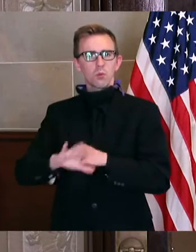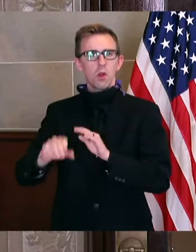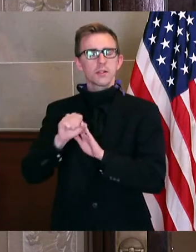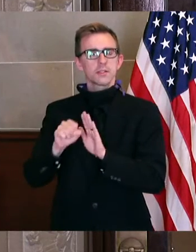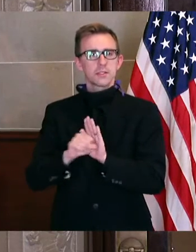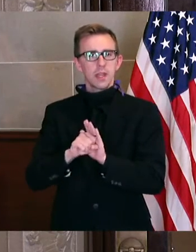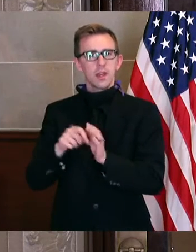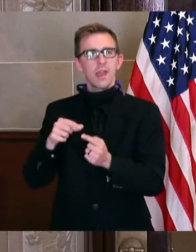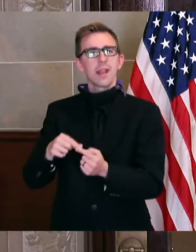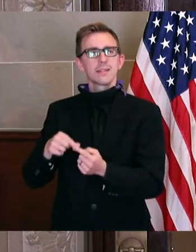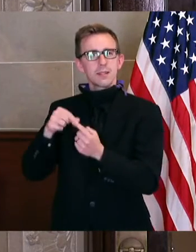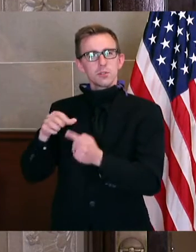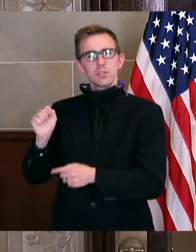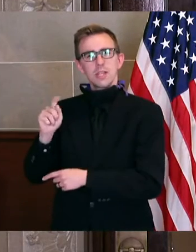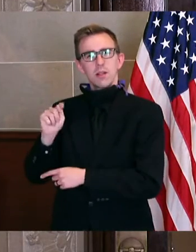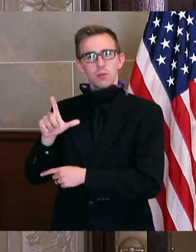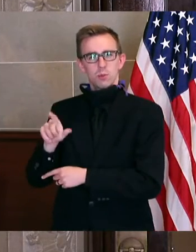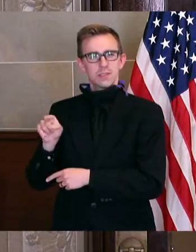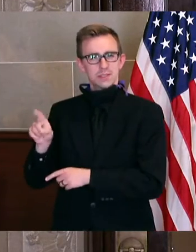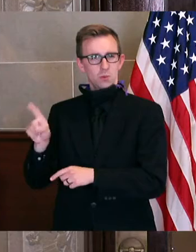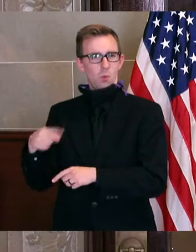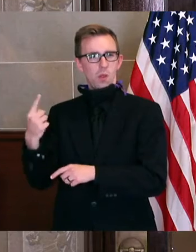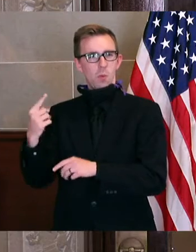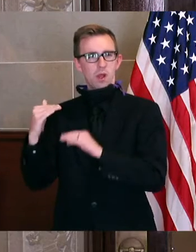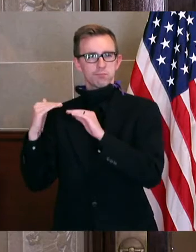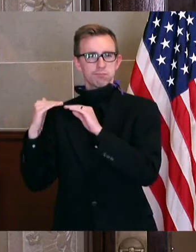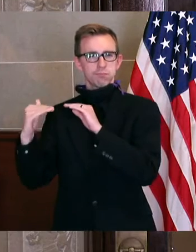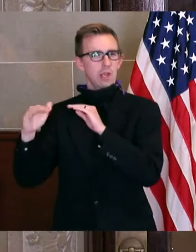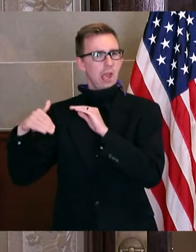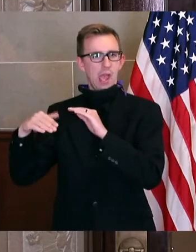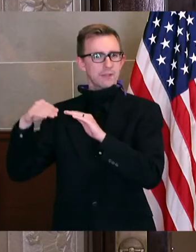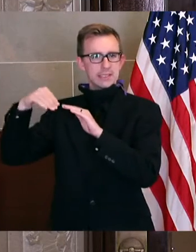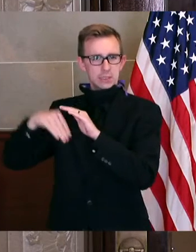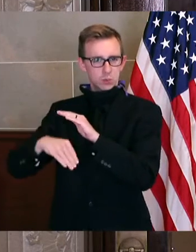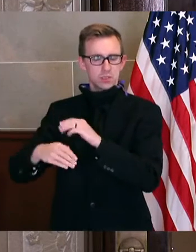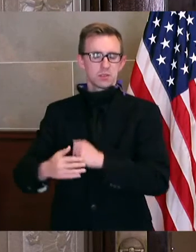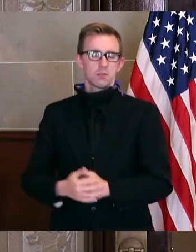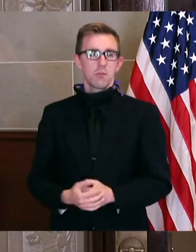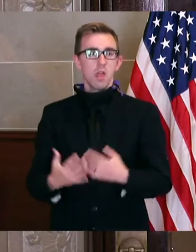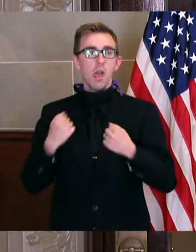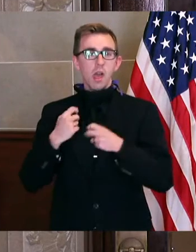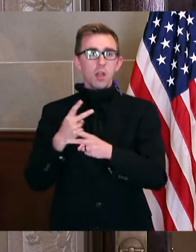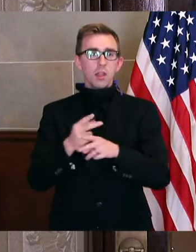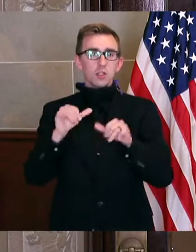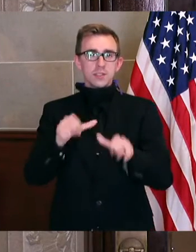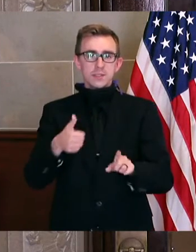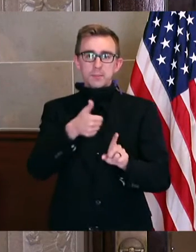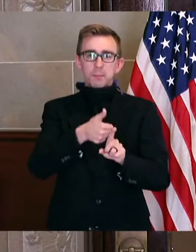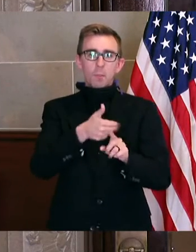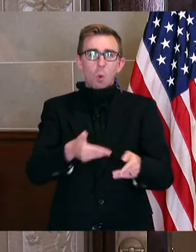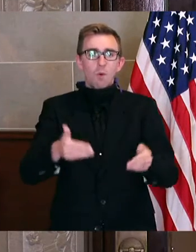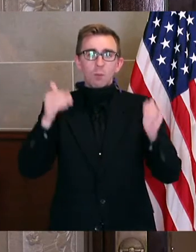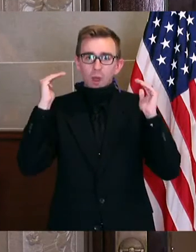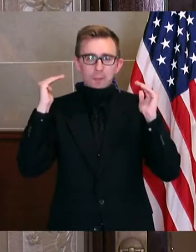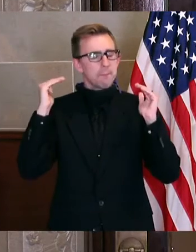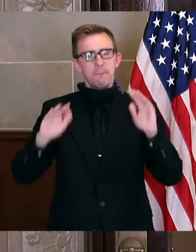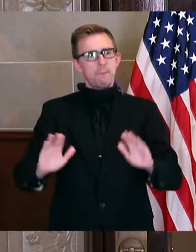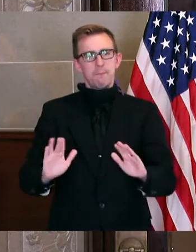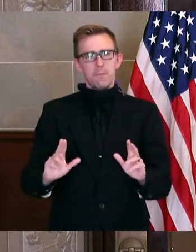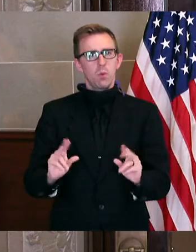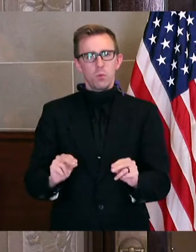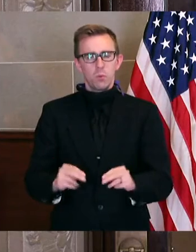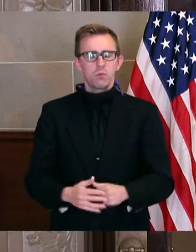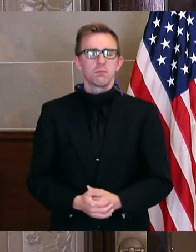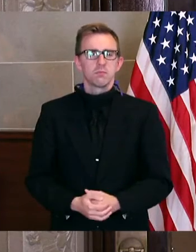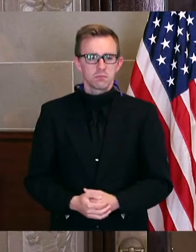with the exception of St. Louis and our health care system is not overwhelmed. We have